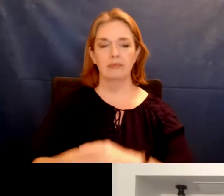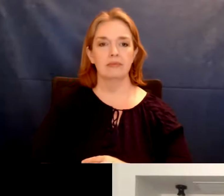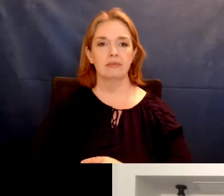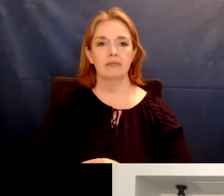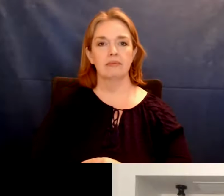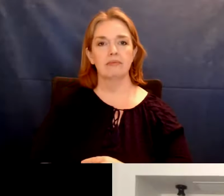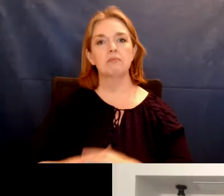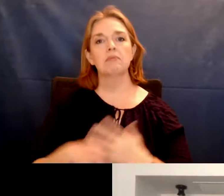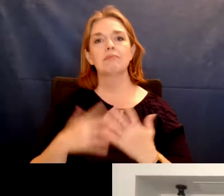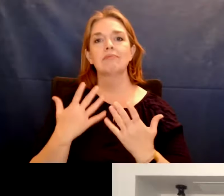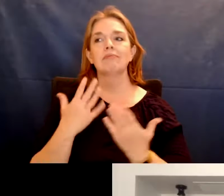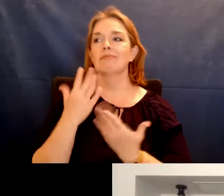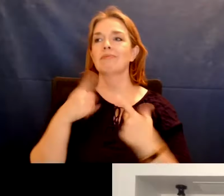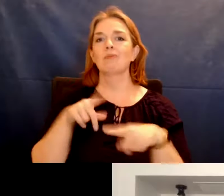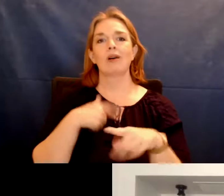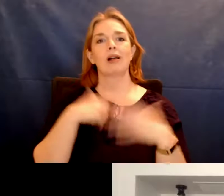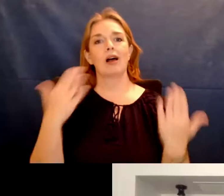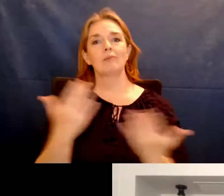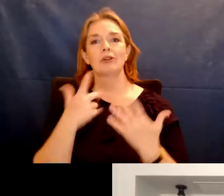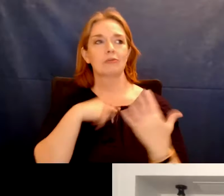some of my time here exploring,